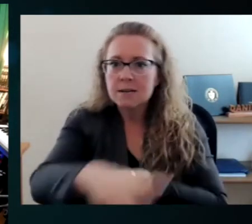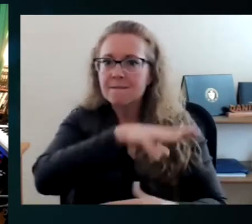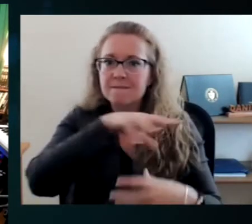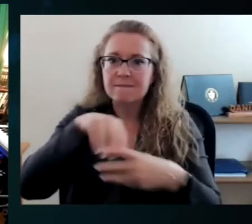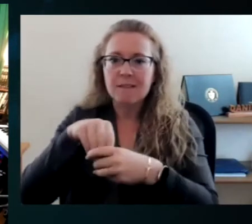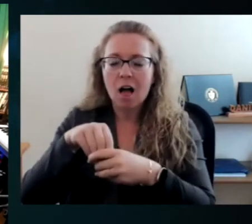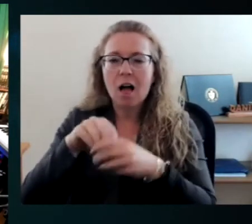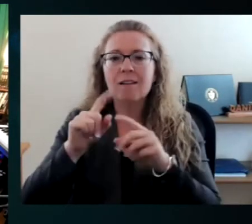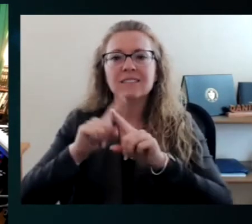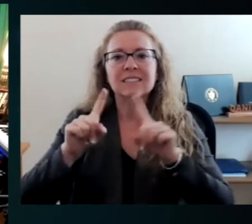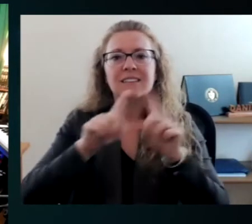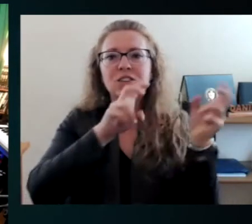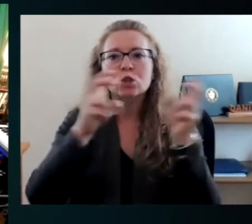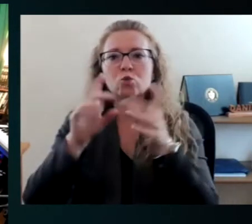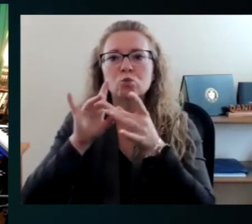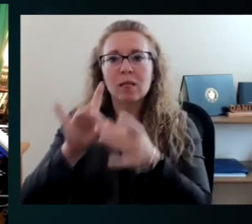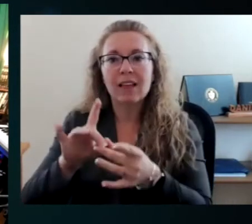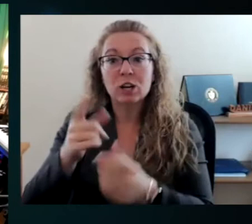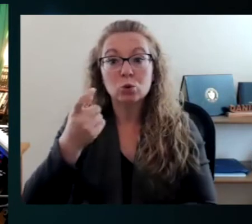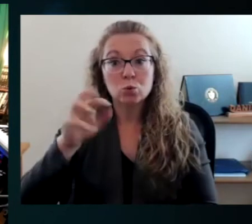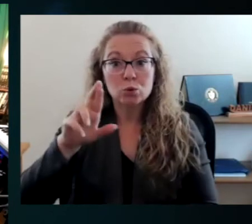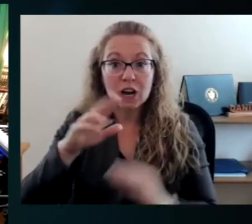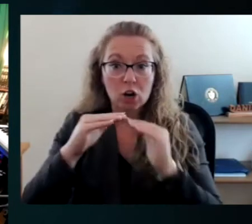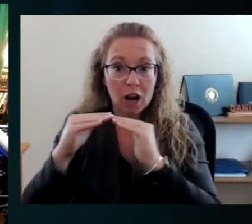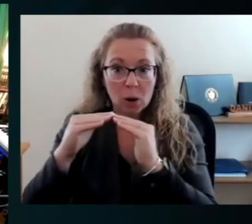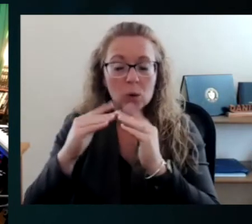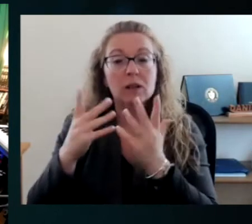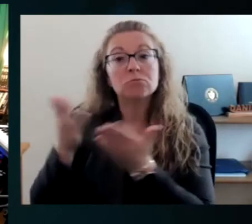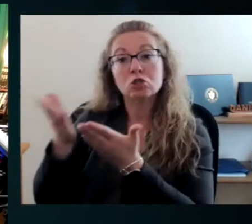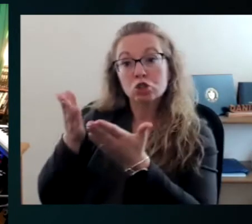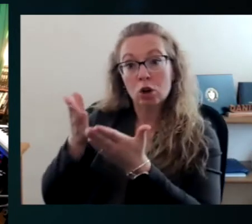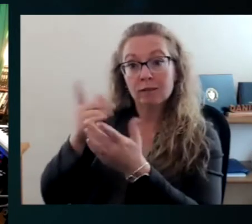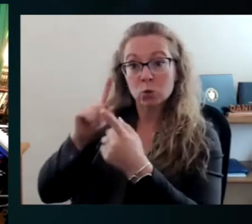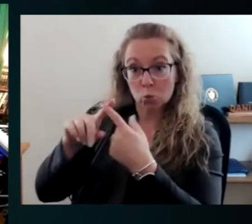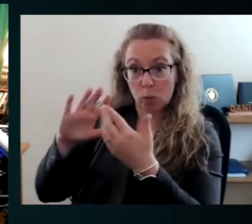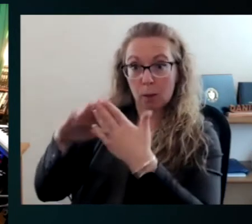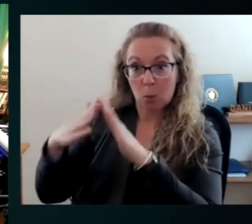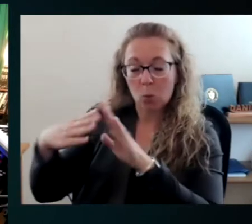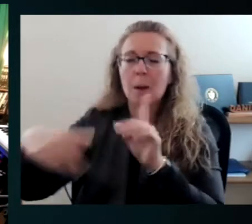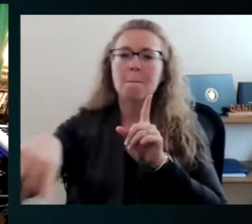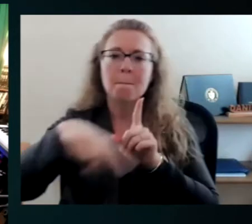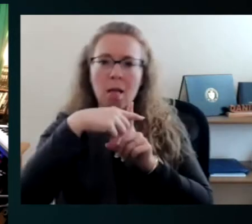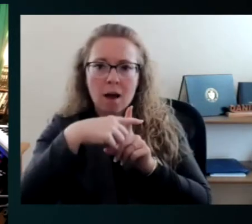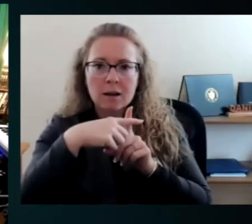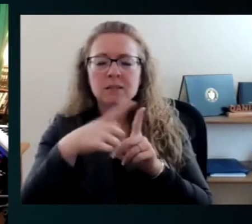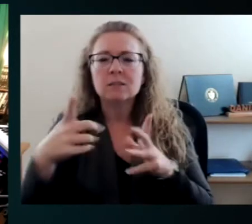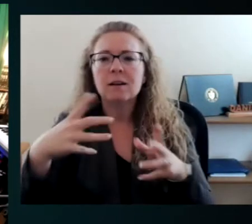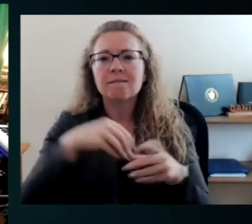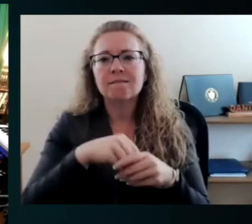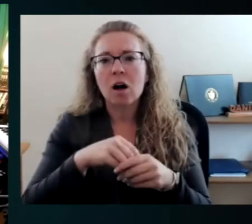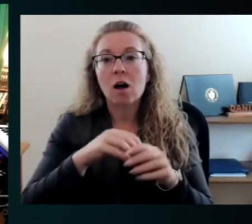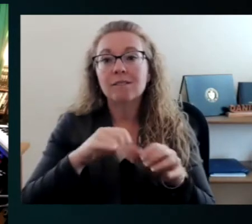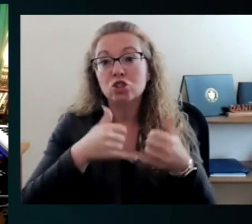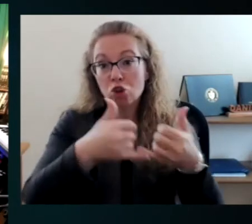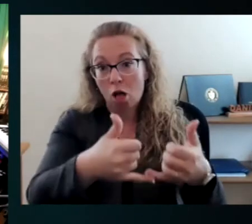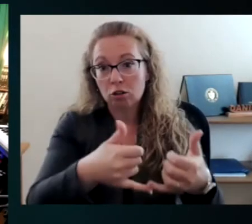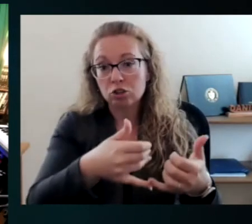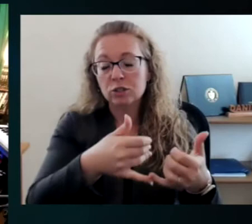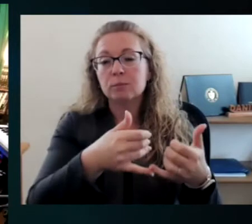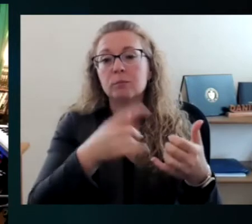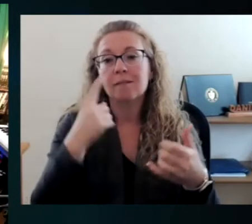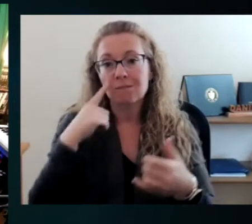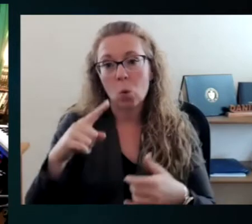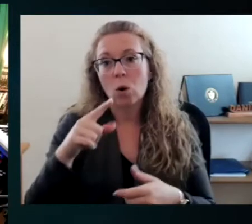equity from a service standpoint within the community, and also working on scholarship connected to gender representation as it pertains